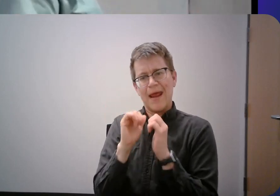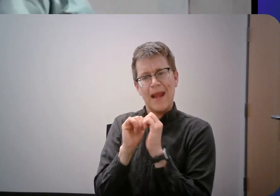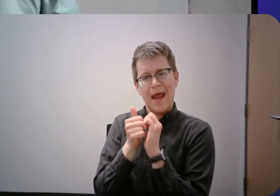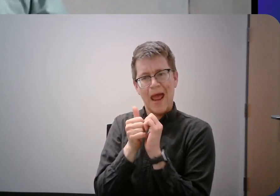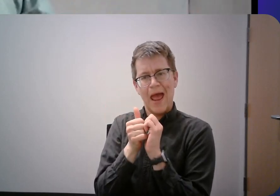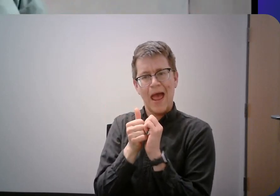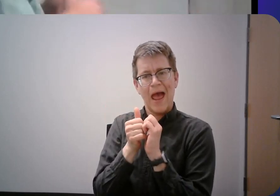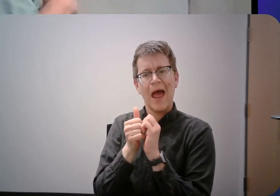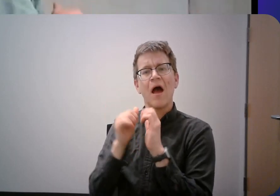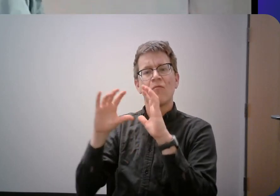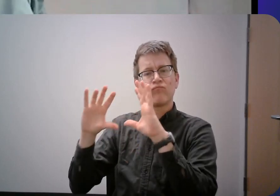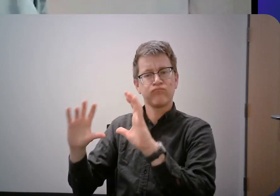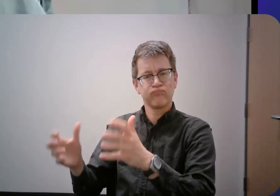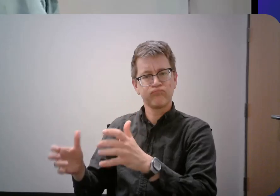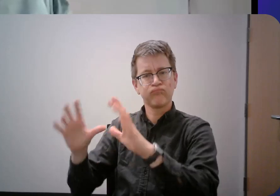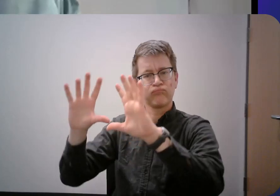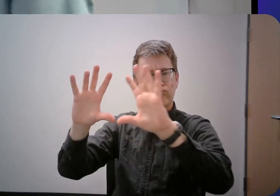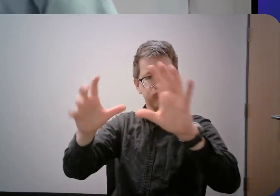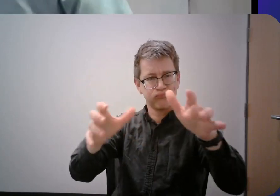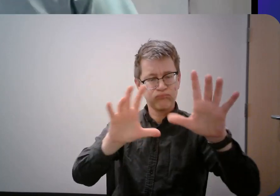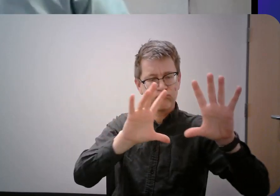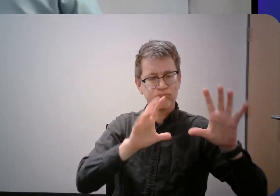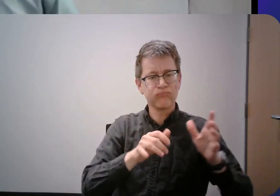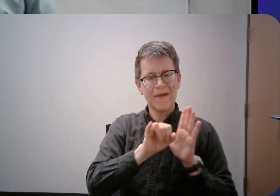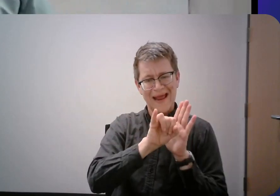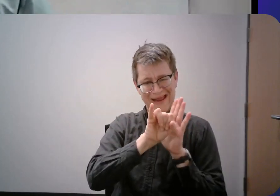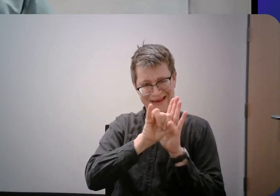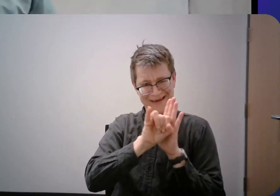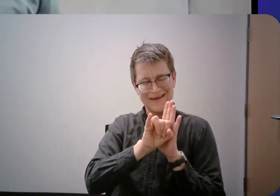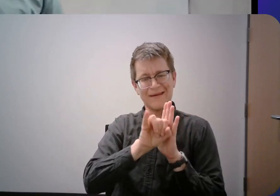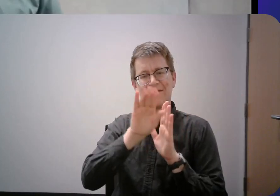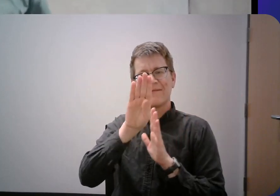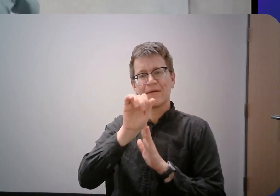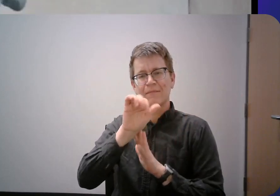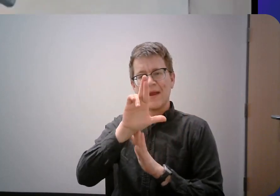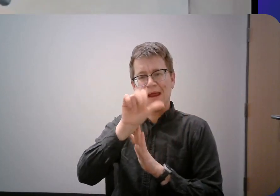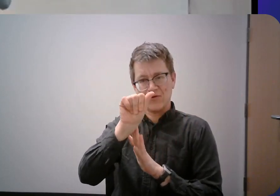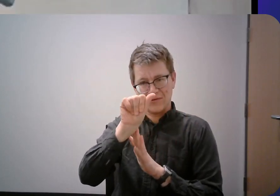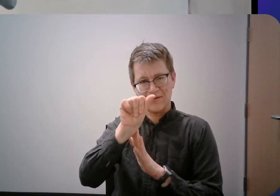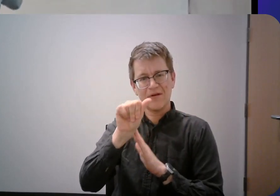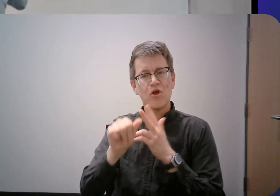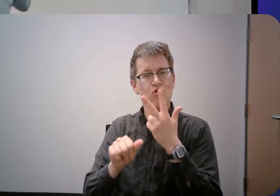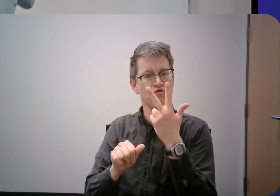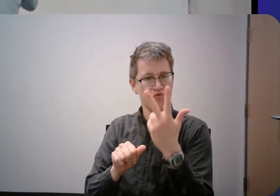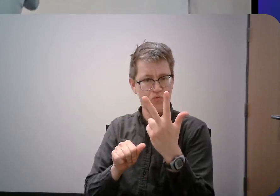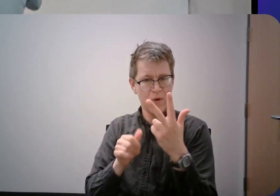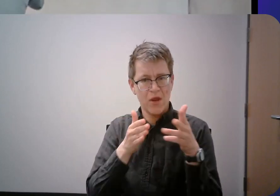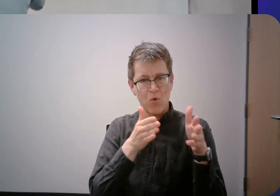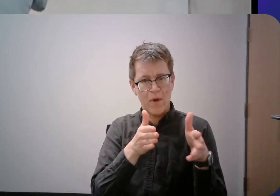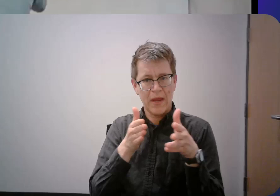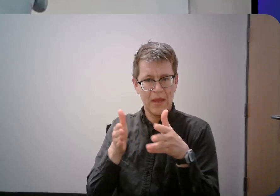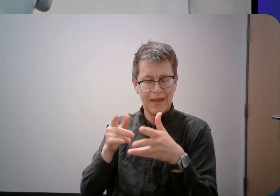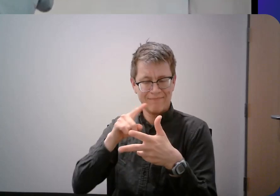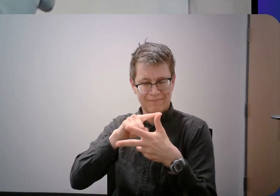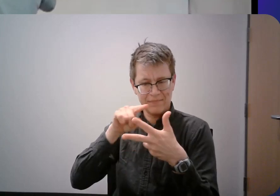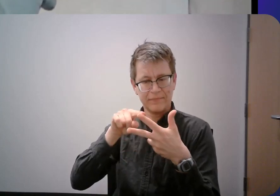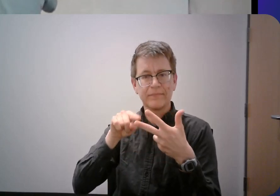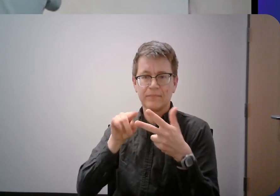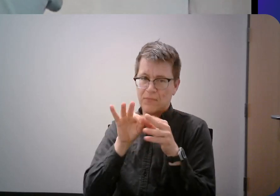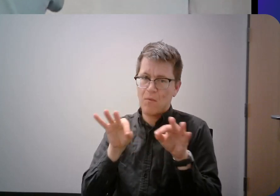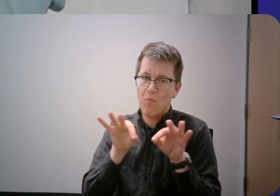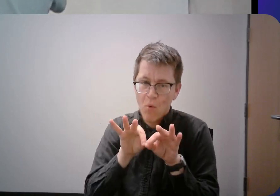what test they give you. They're going to ask you this stuff. So first and foremost, we identify bacteria. So bacteria